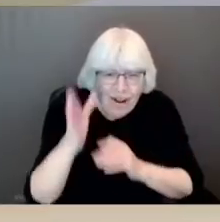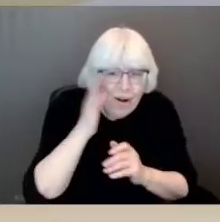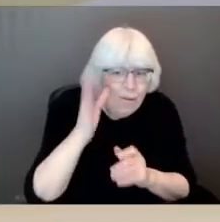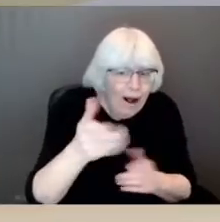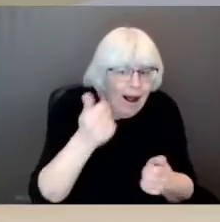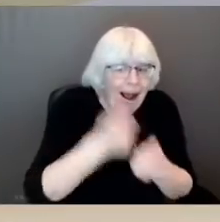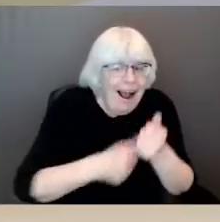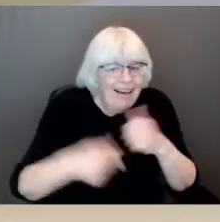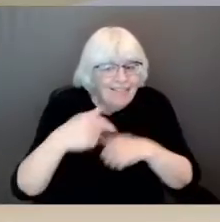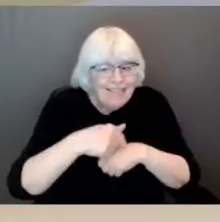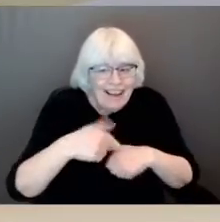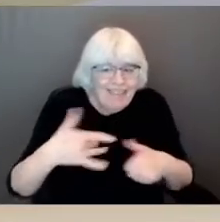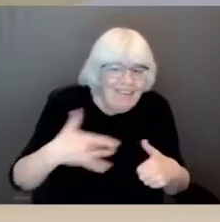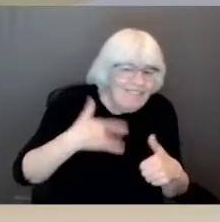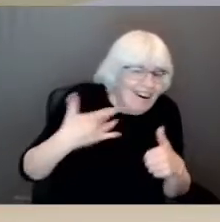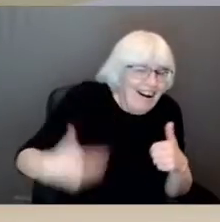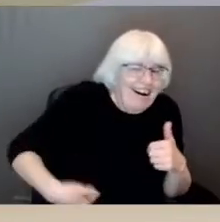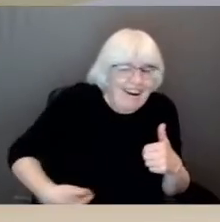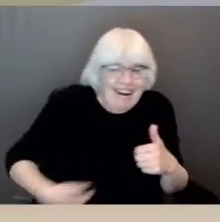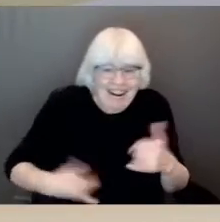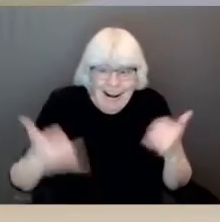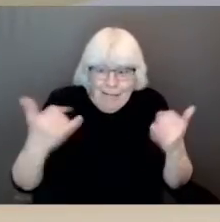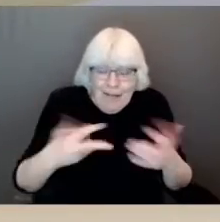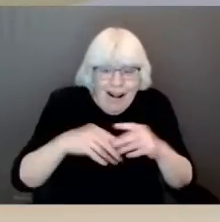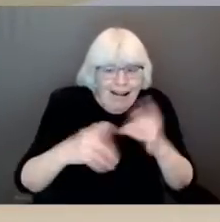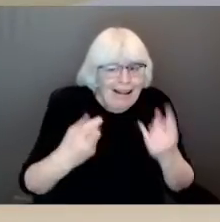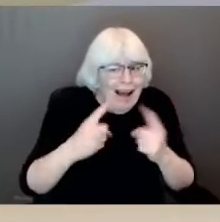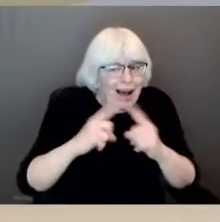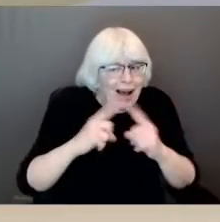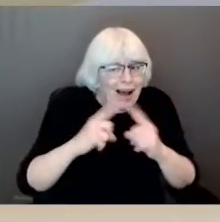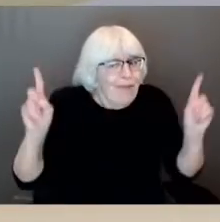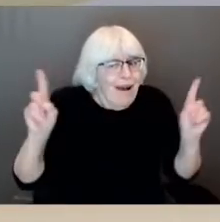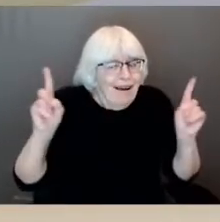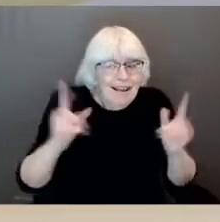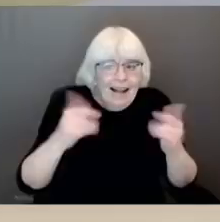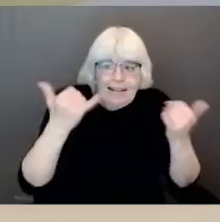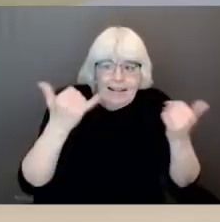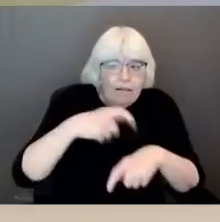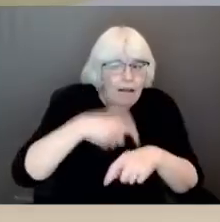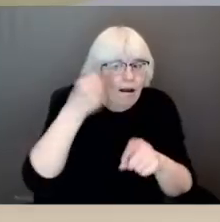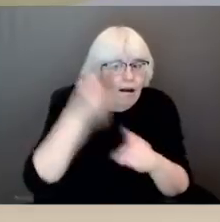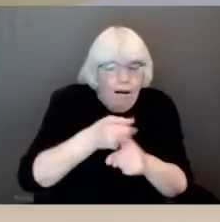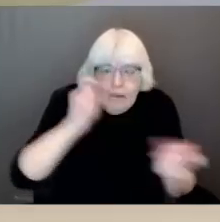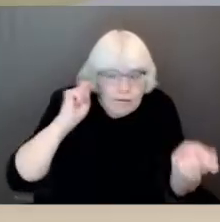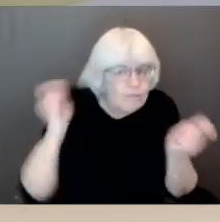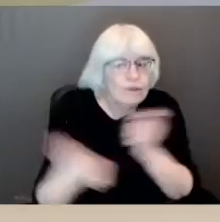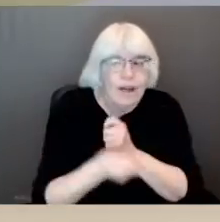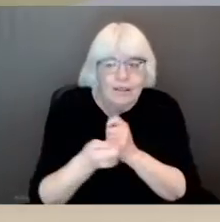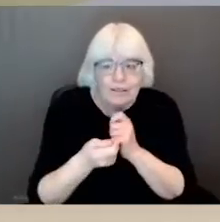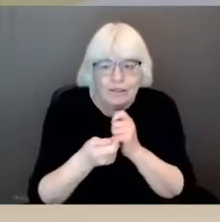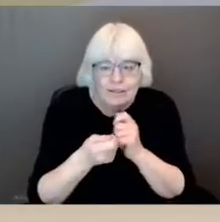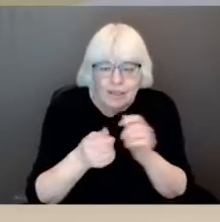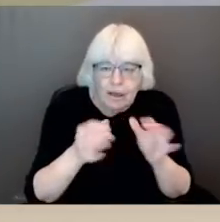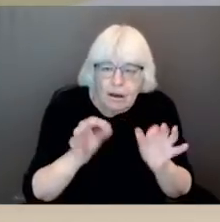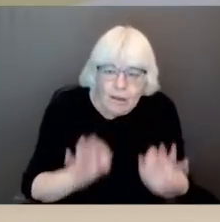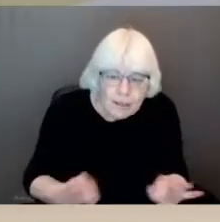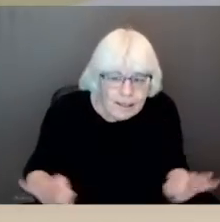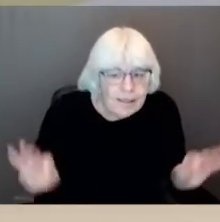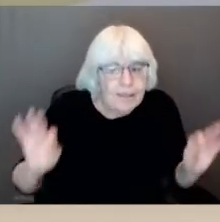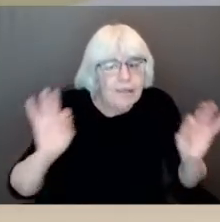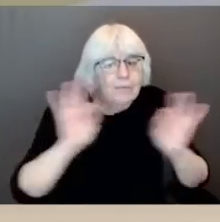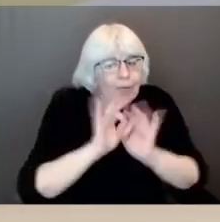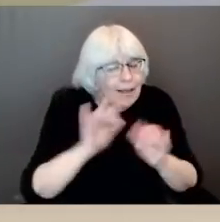But certainly it would be, my hope is once we are getting through this fourth